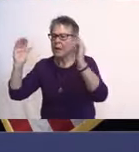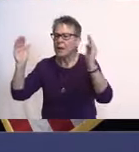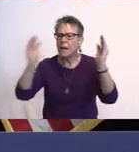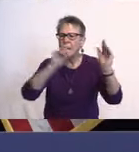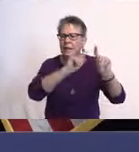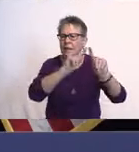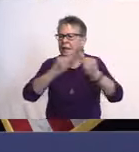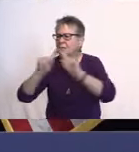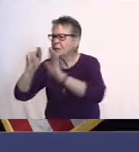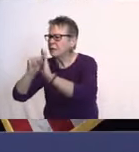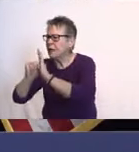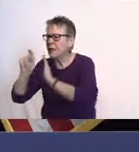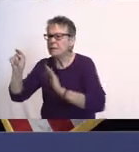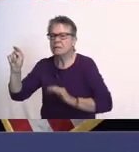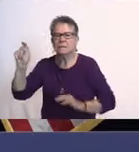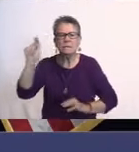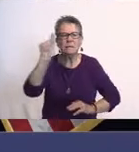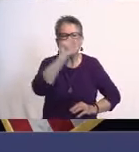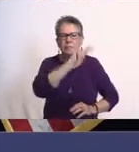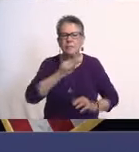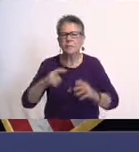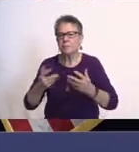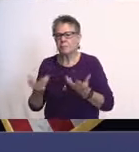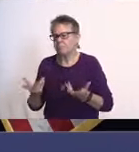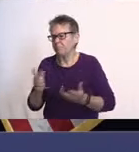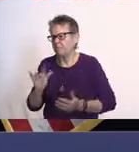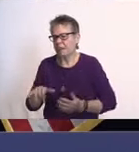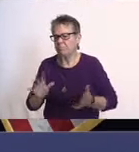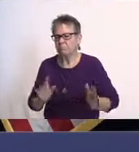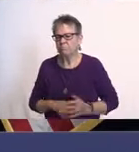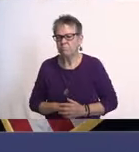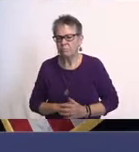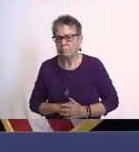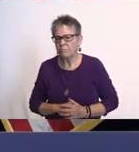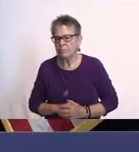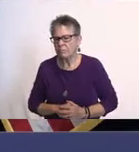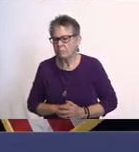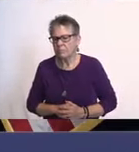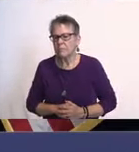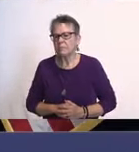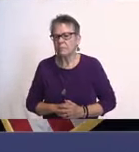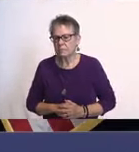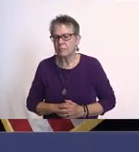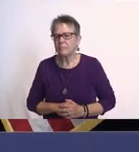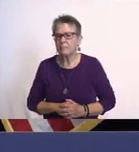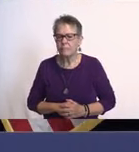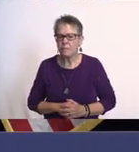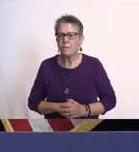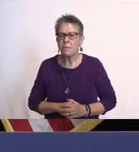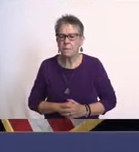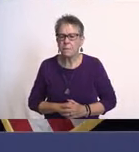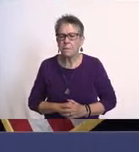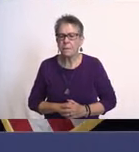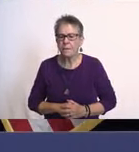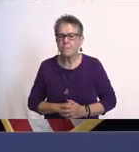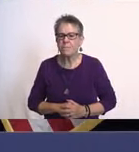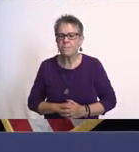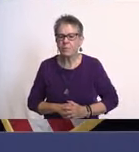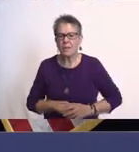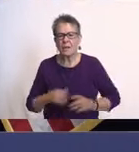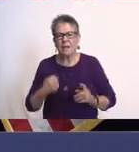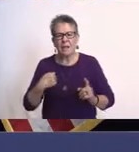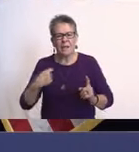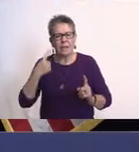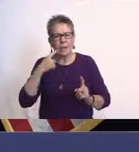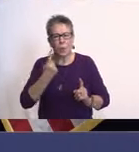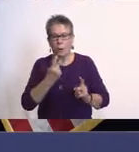he managed or was associated with Ray Lesniak's 2017 run for governor. If that's true, I must have, because we